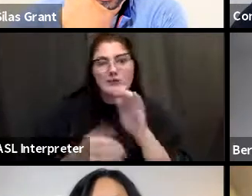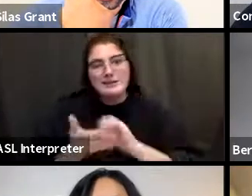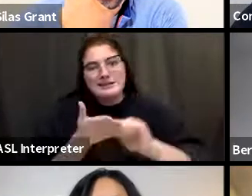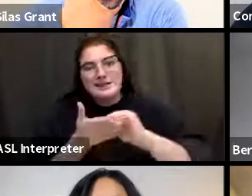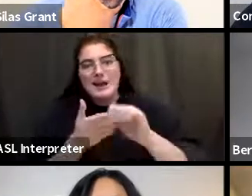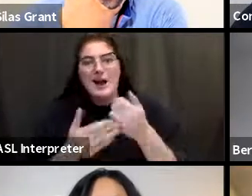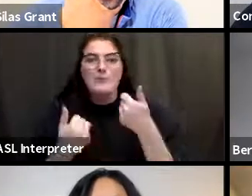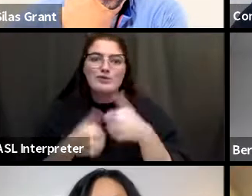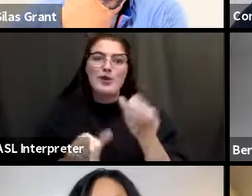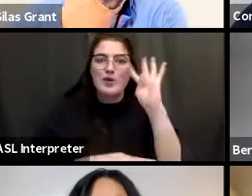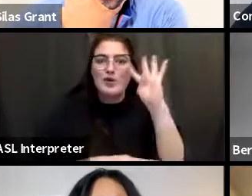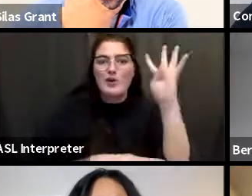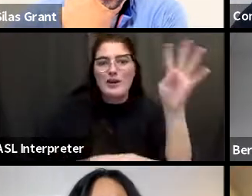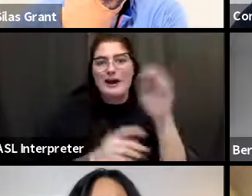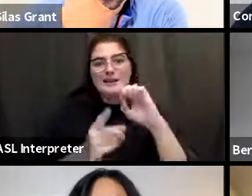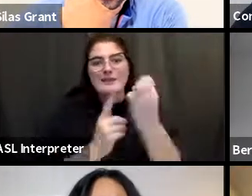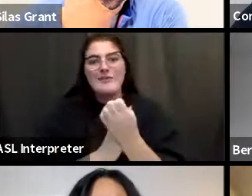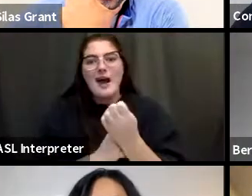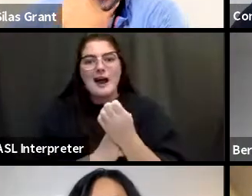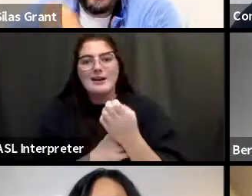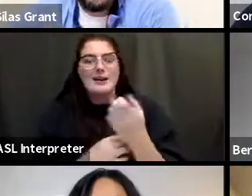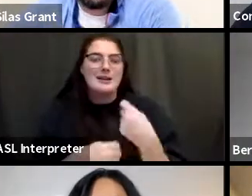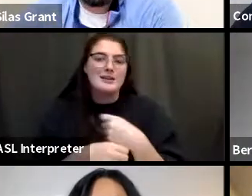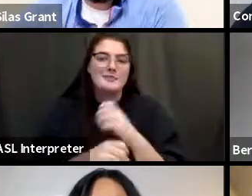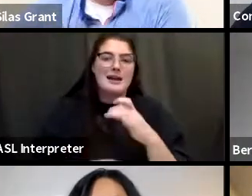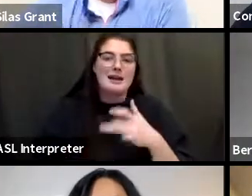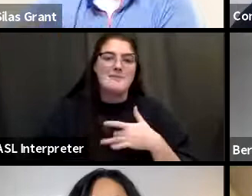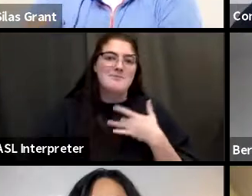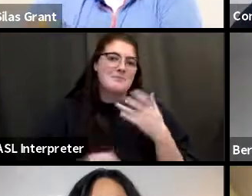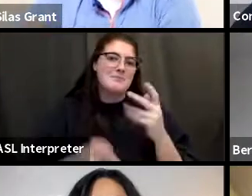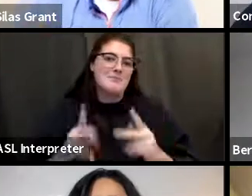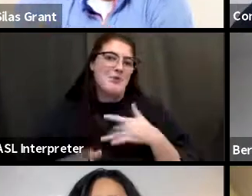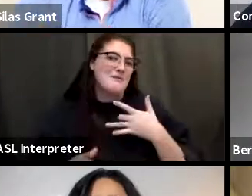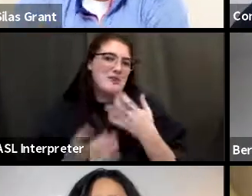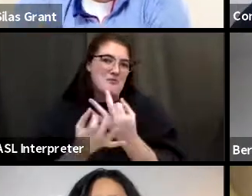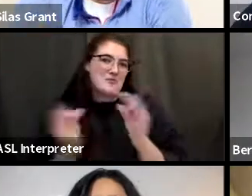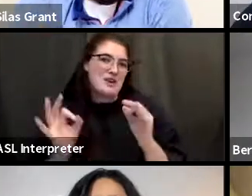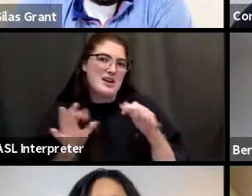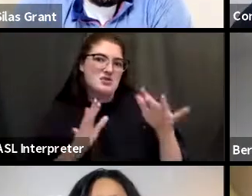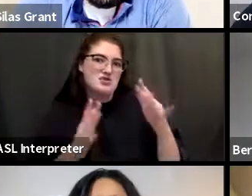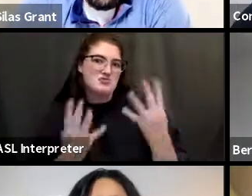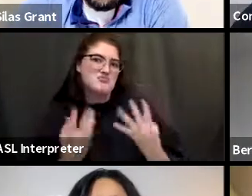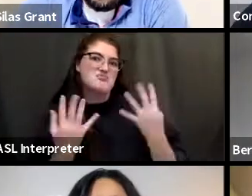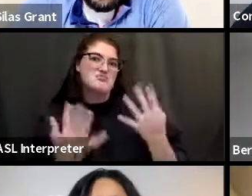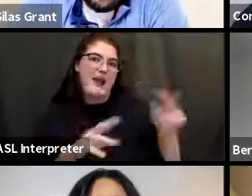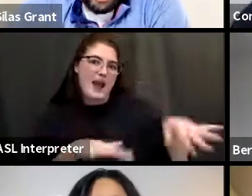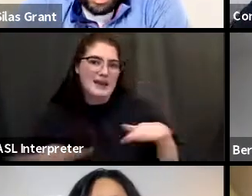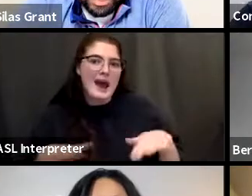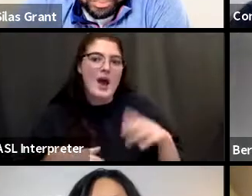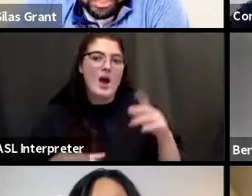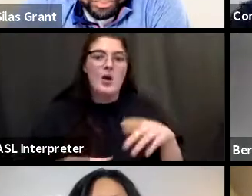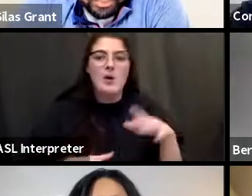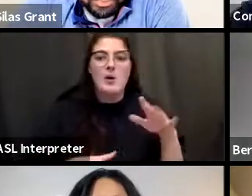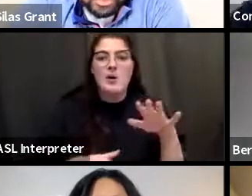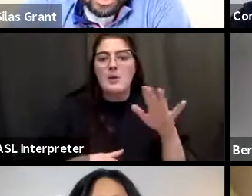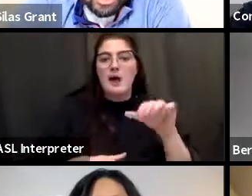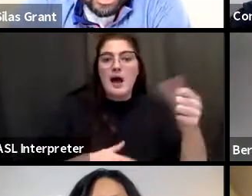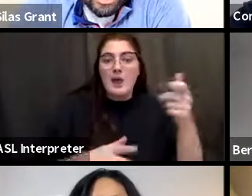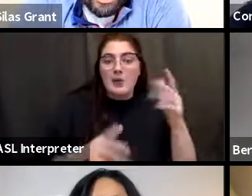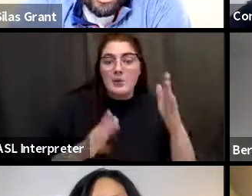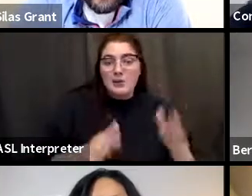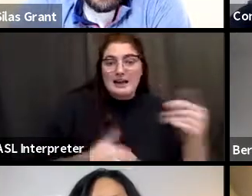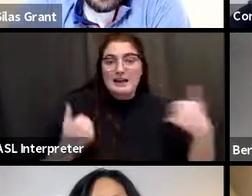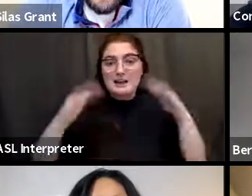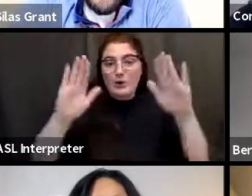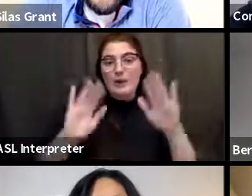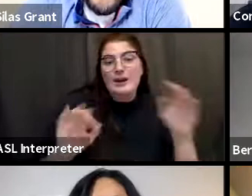it people feel free to hang around and loiter. And again, going back, Audrey Weatherington from the OAG's office does a great job of going out to these owners